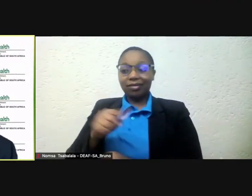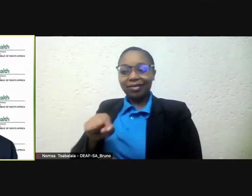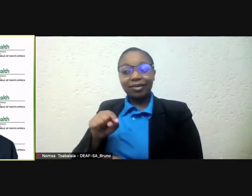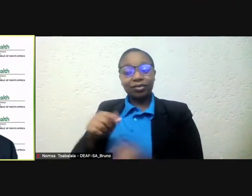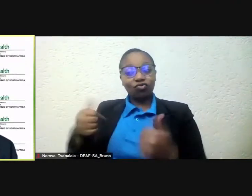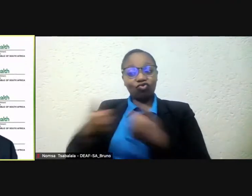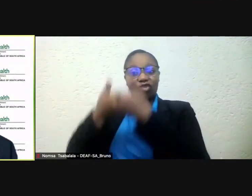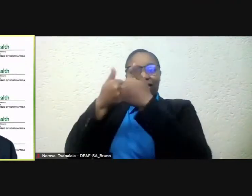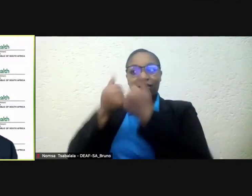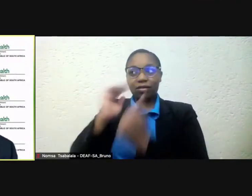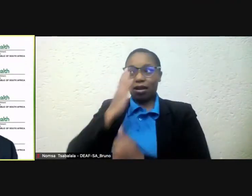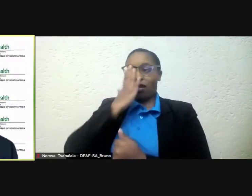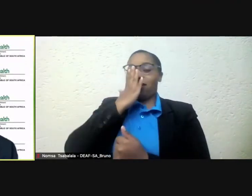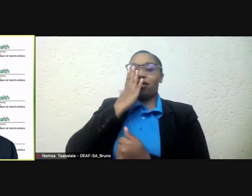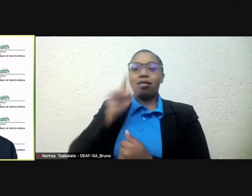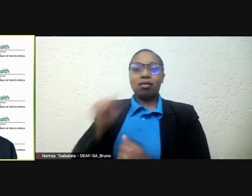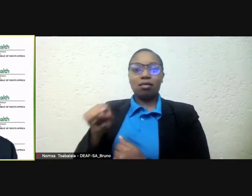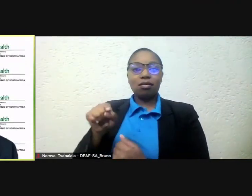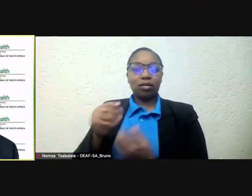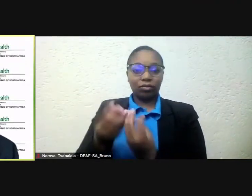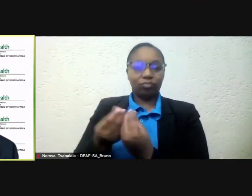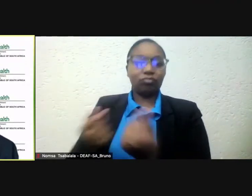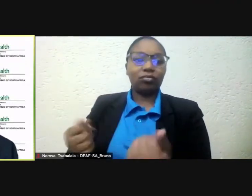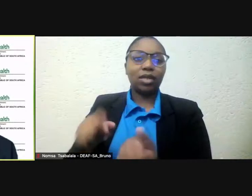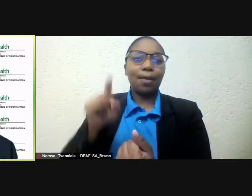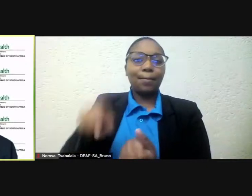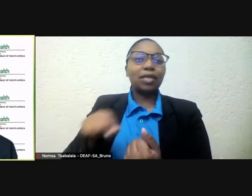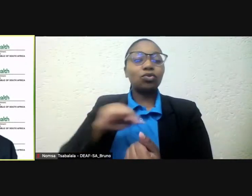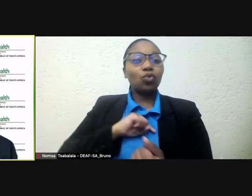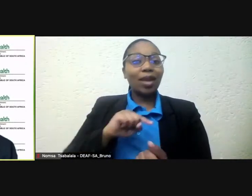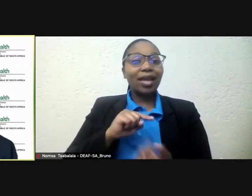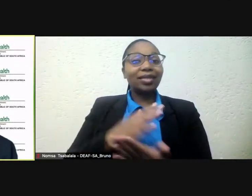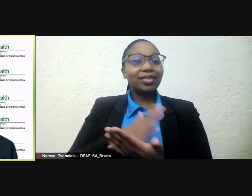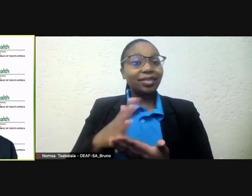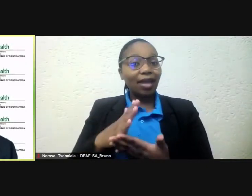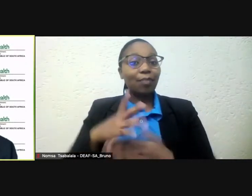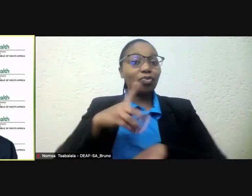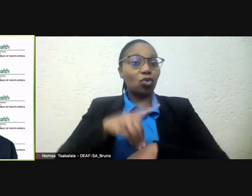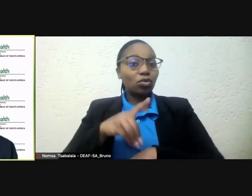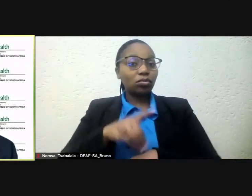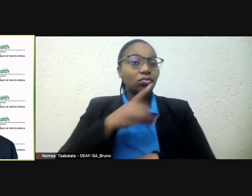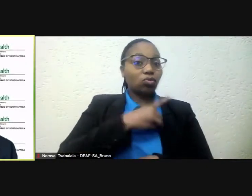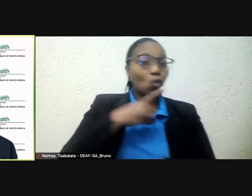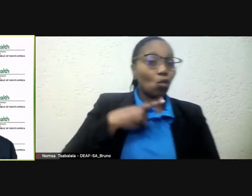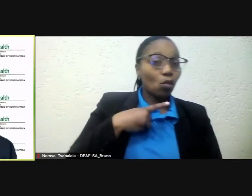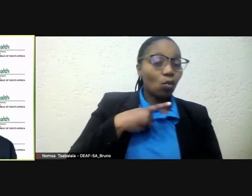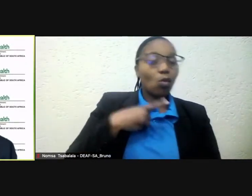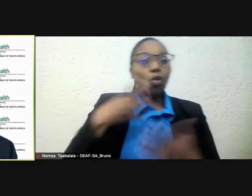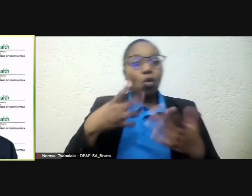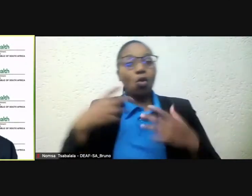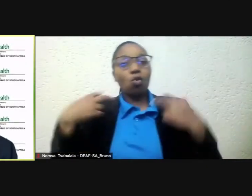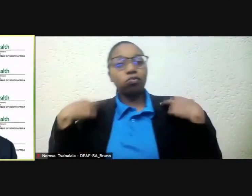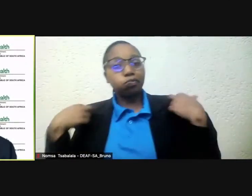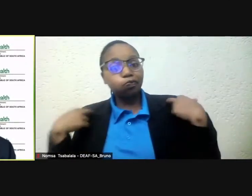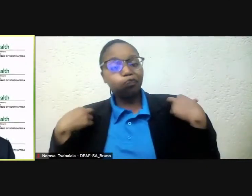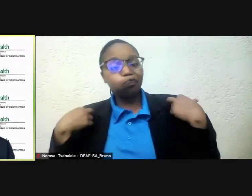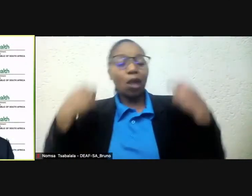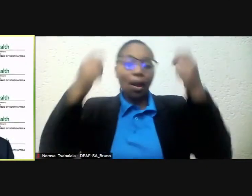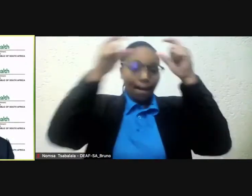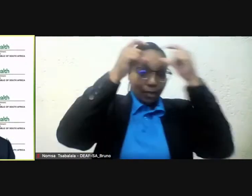because even though the health workers who are infected have mild symptoms, they still have to go into